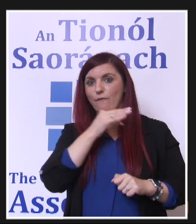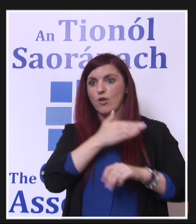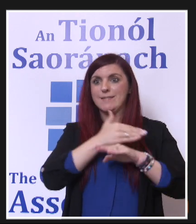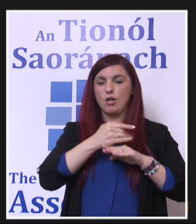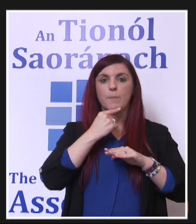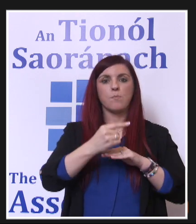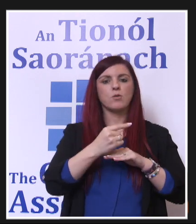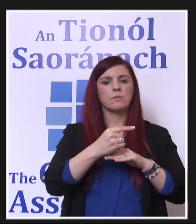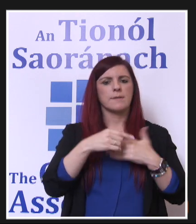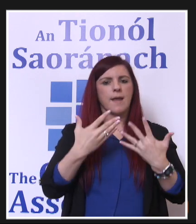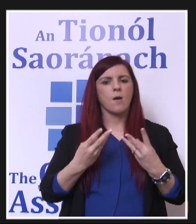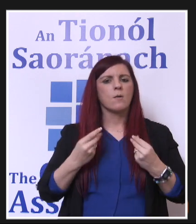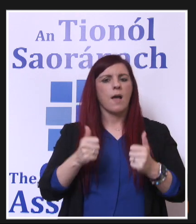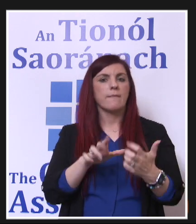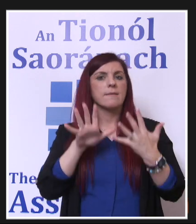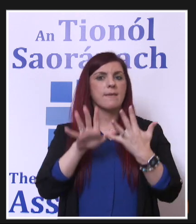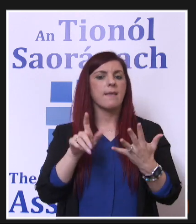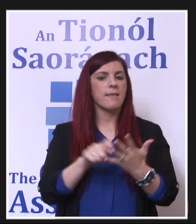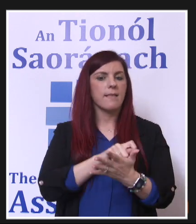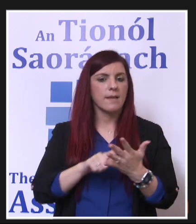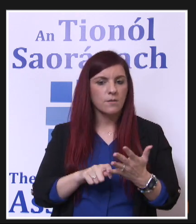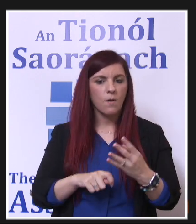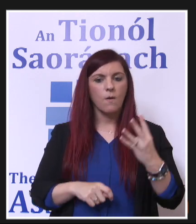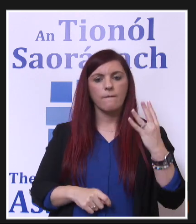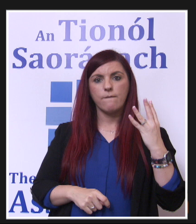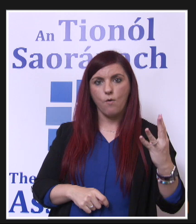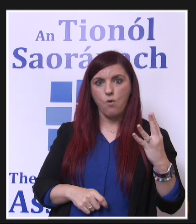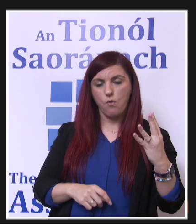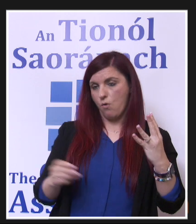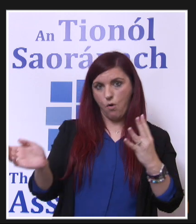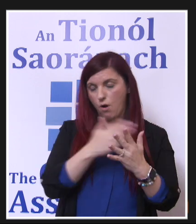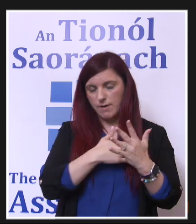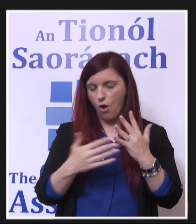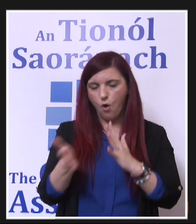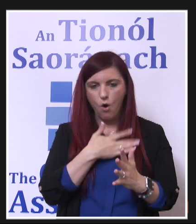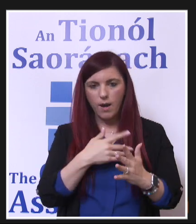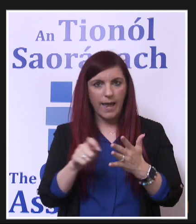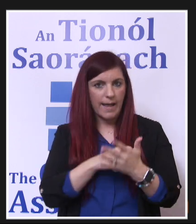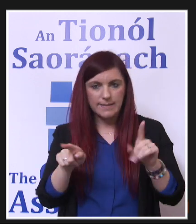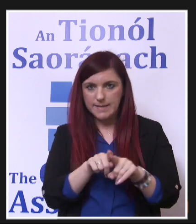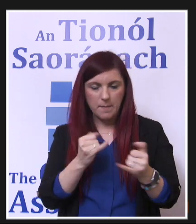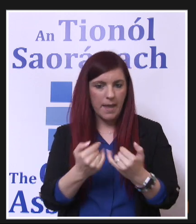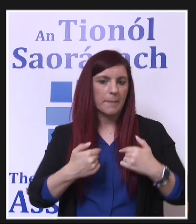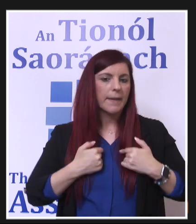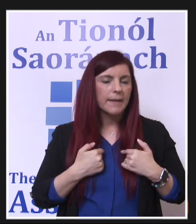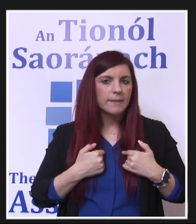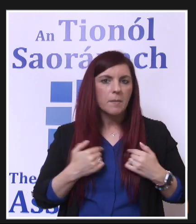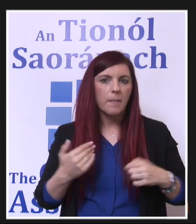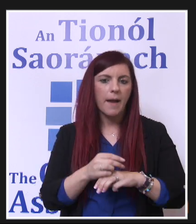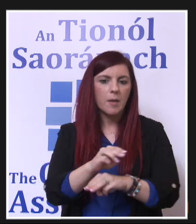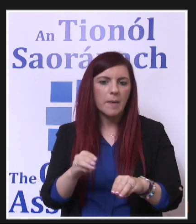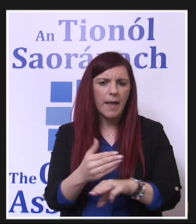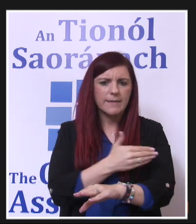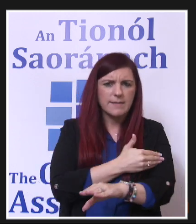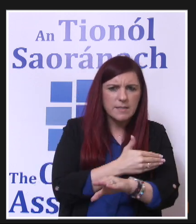mayors of England now, and there are 10, all elected on the same basis as me, kind of are in place now and are beginning to work, I